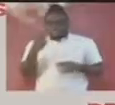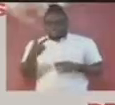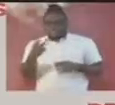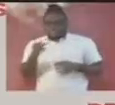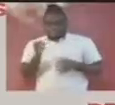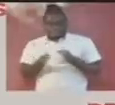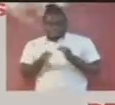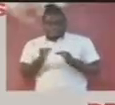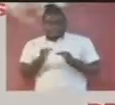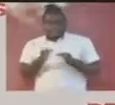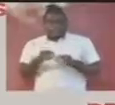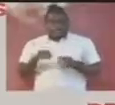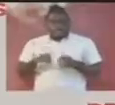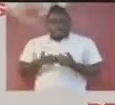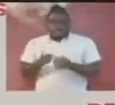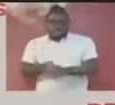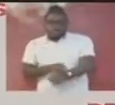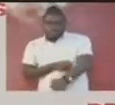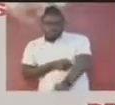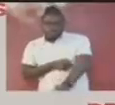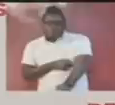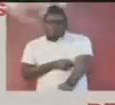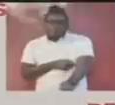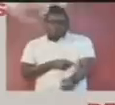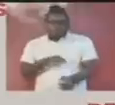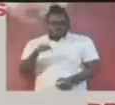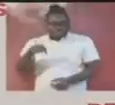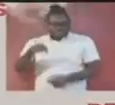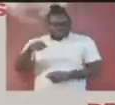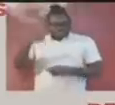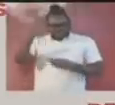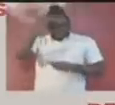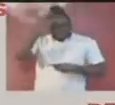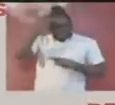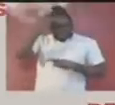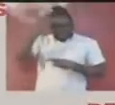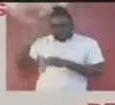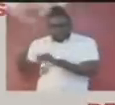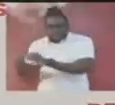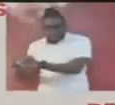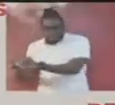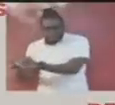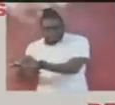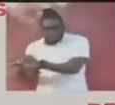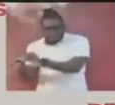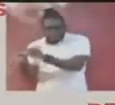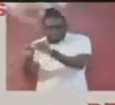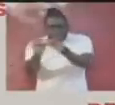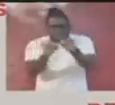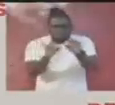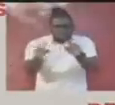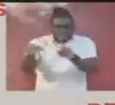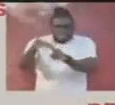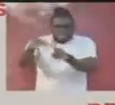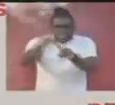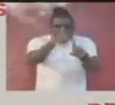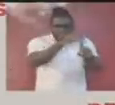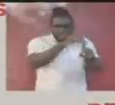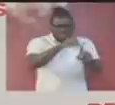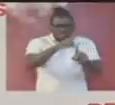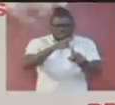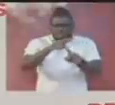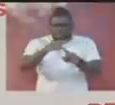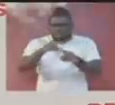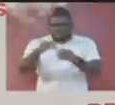days as opposed to 40 days? So I can't give you a figure for number of vaccines. So I hope that